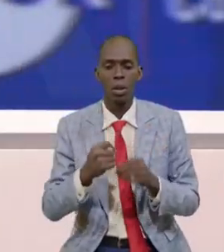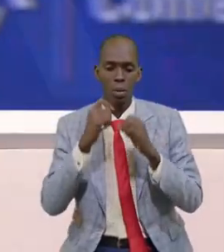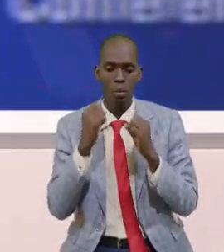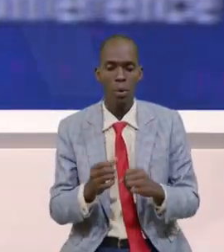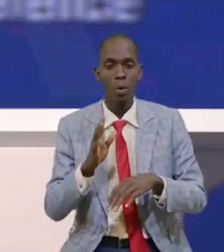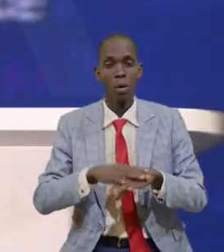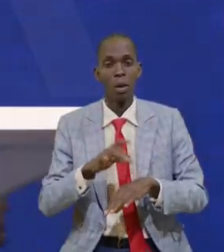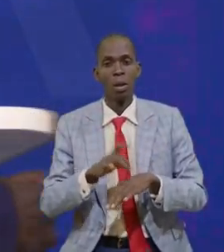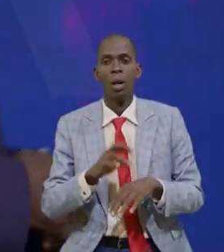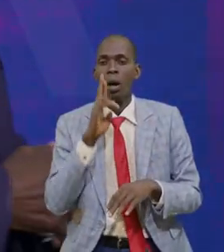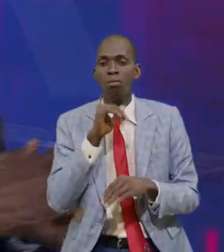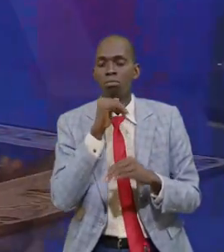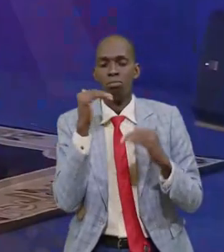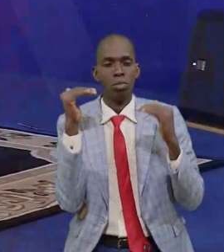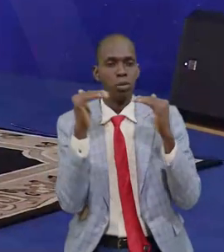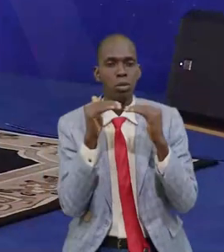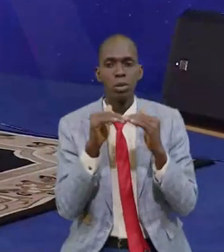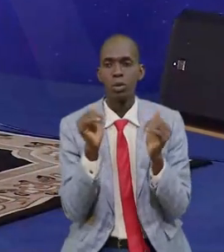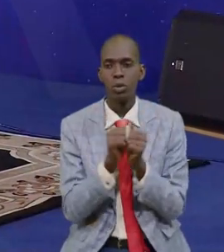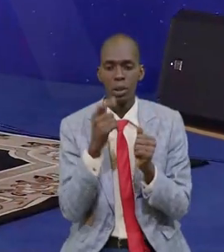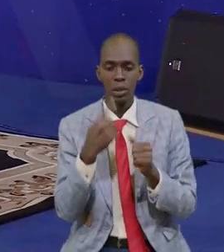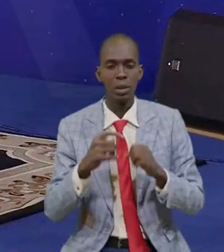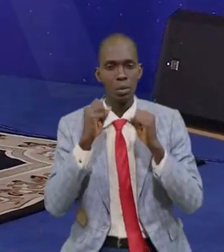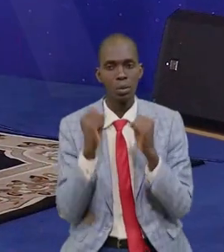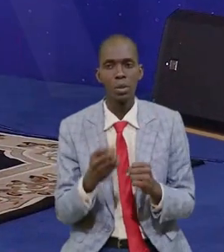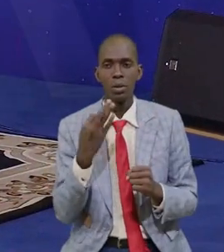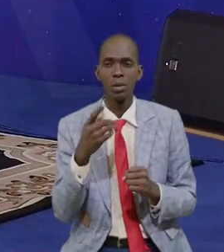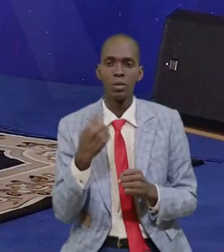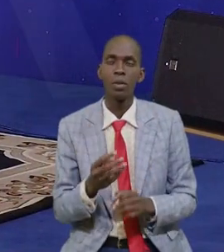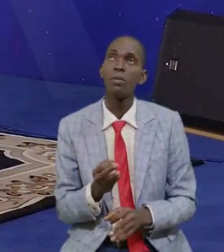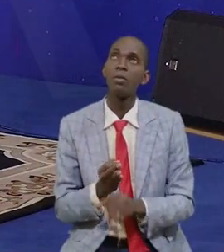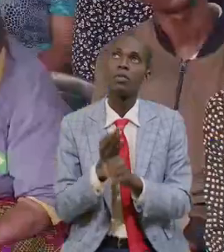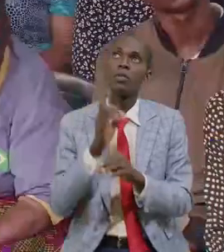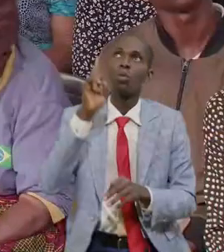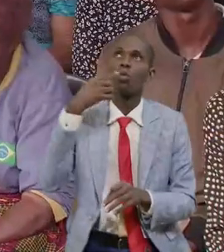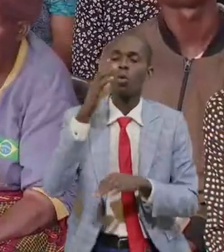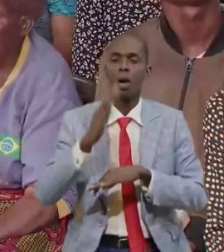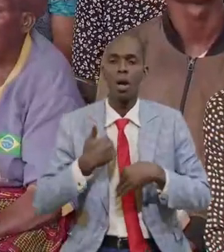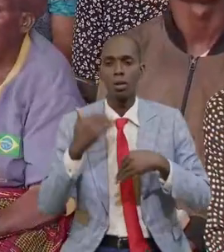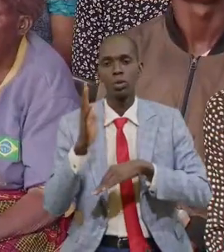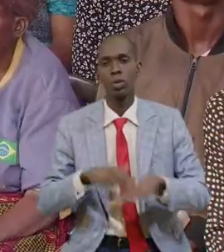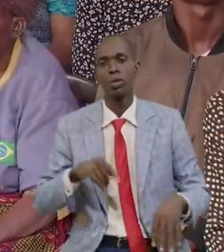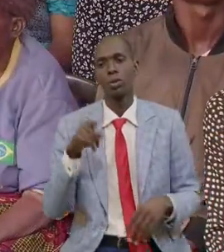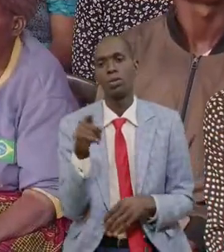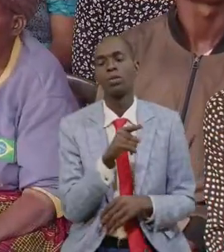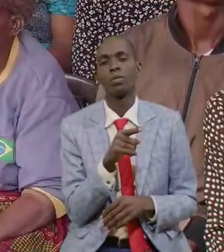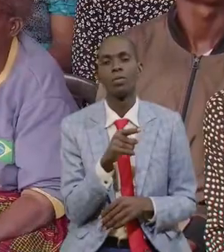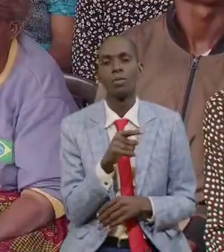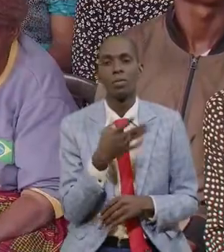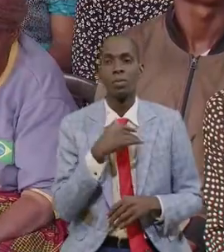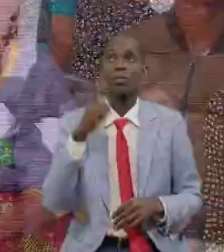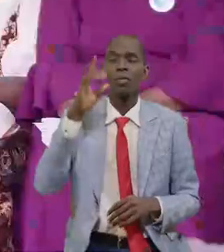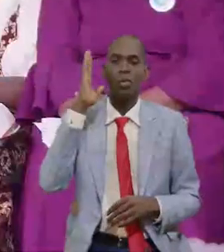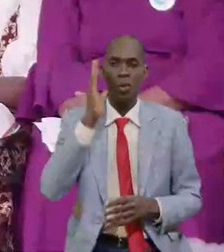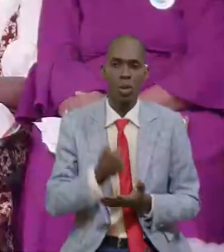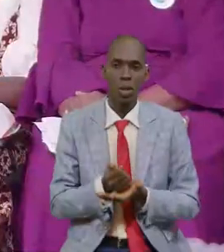not equal to the power of the faithful one who has called you. And he will see you